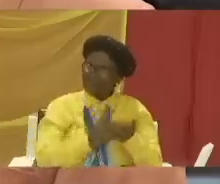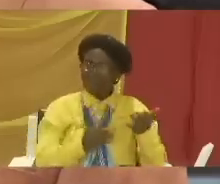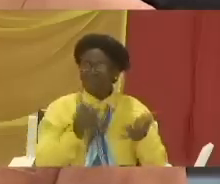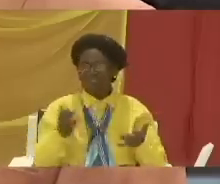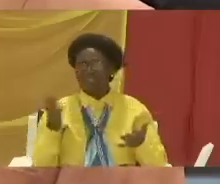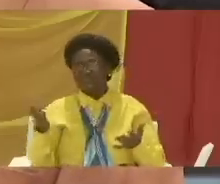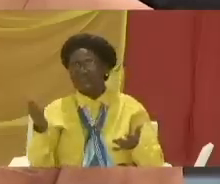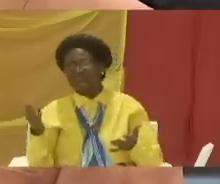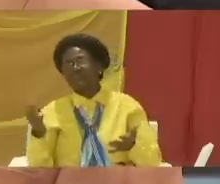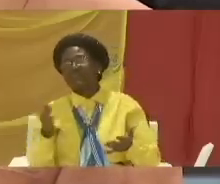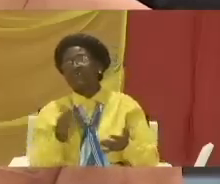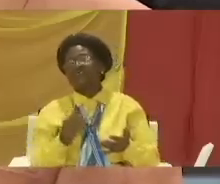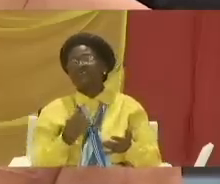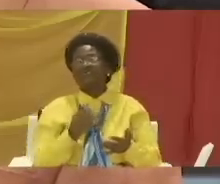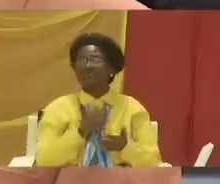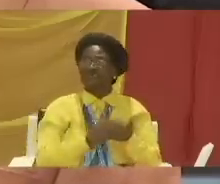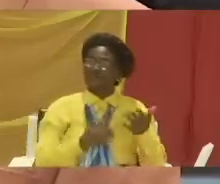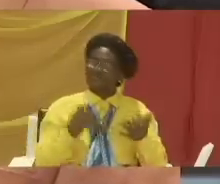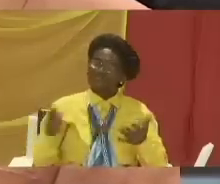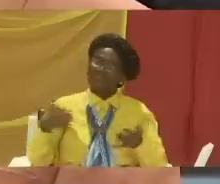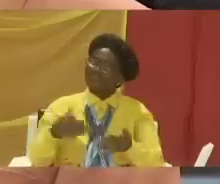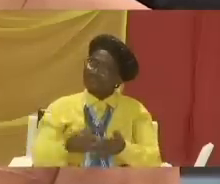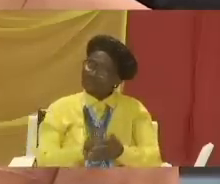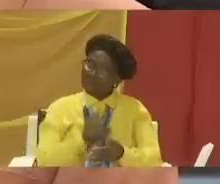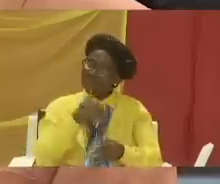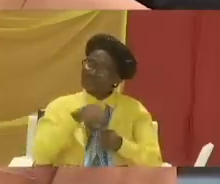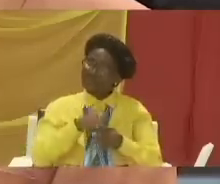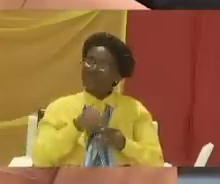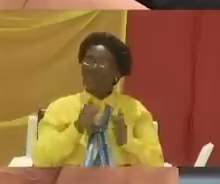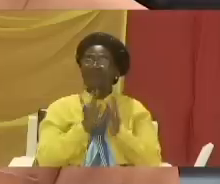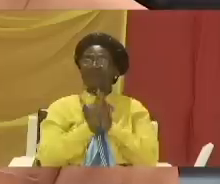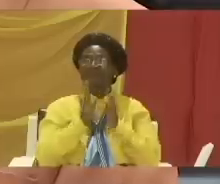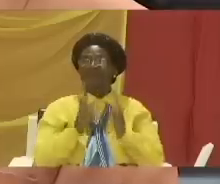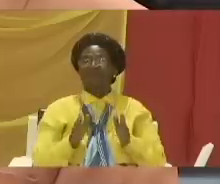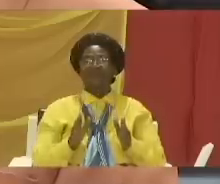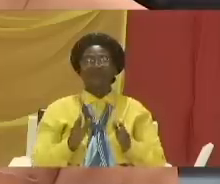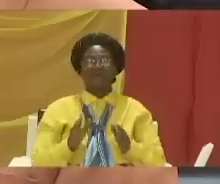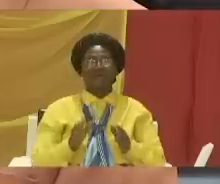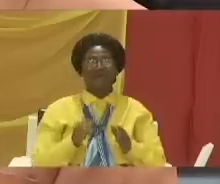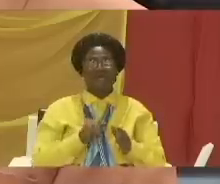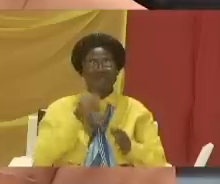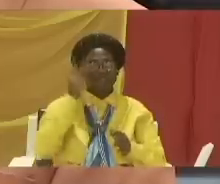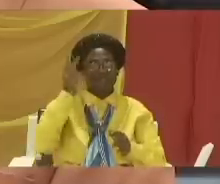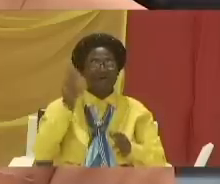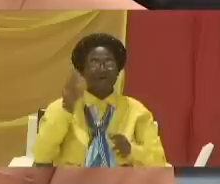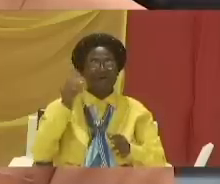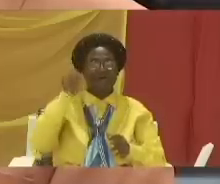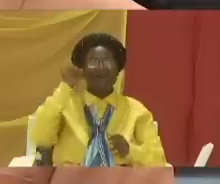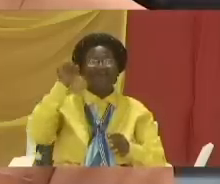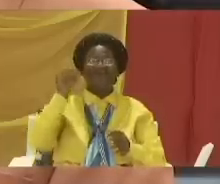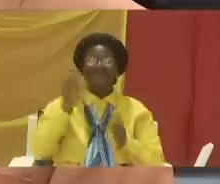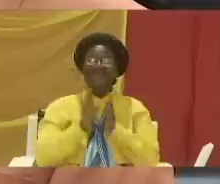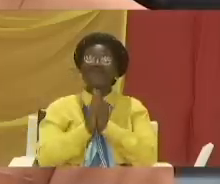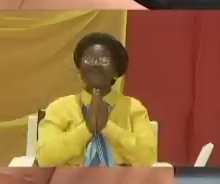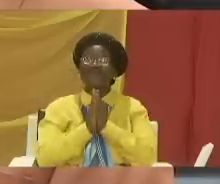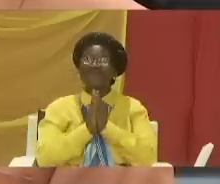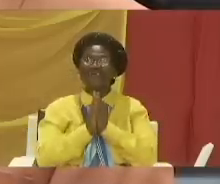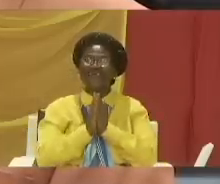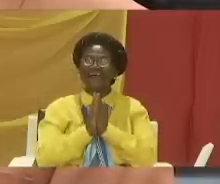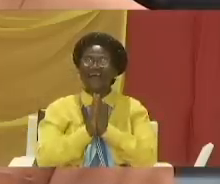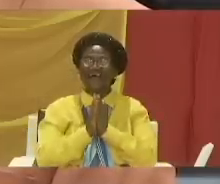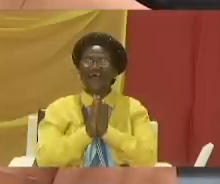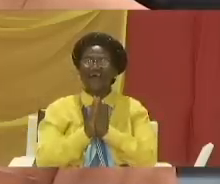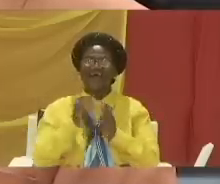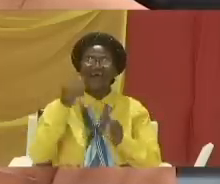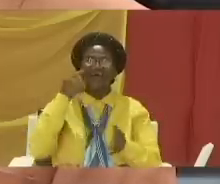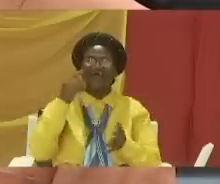In case you think that I saw a prayer note before I came, no, never saw it.